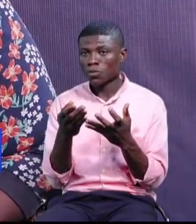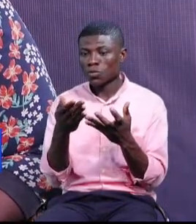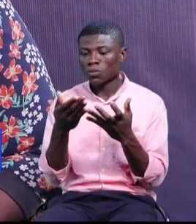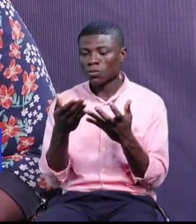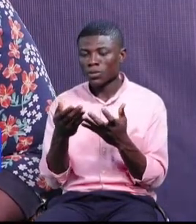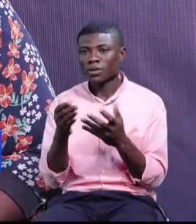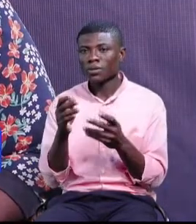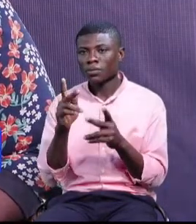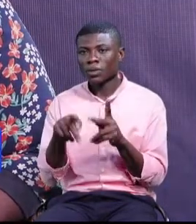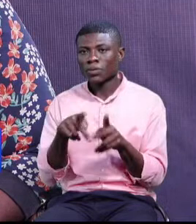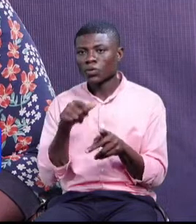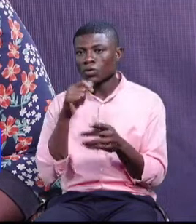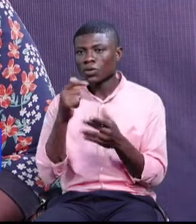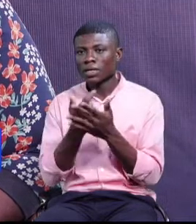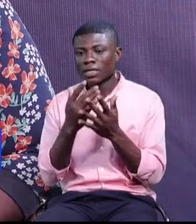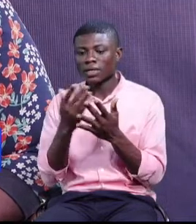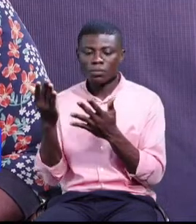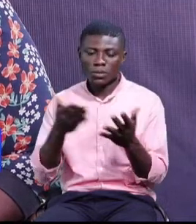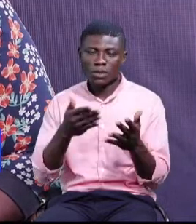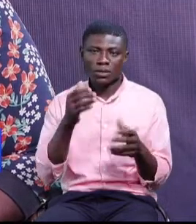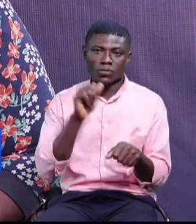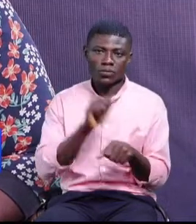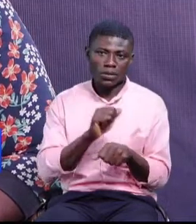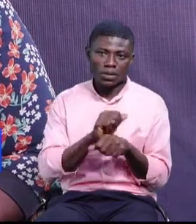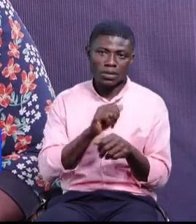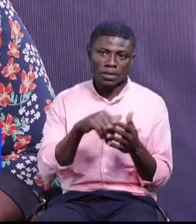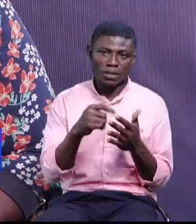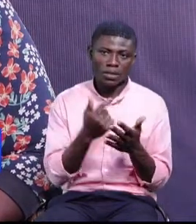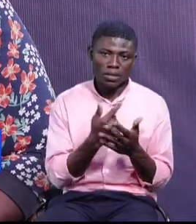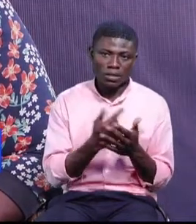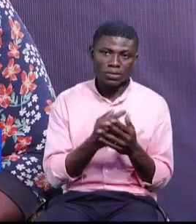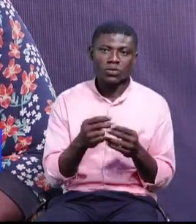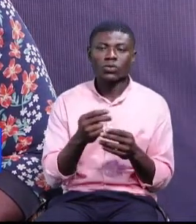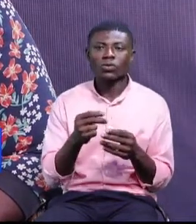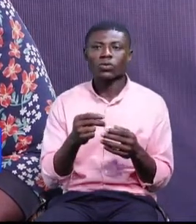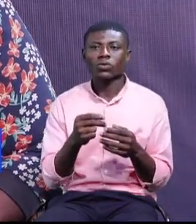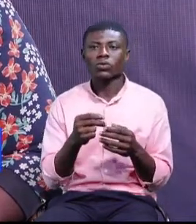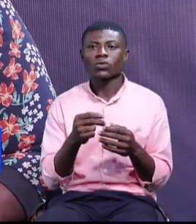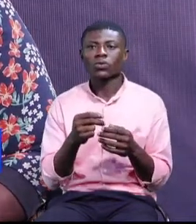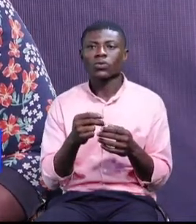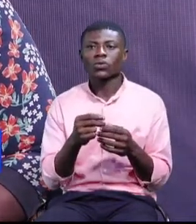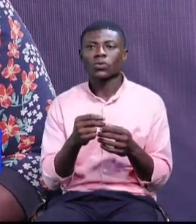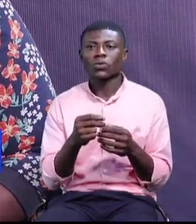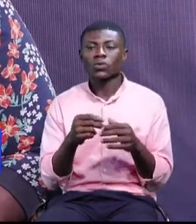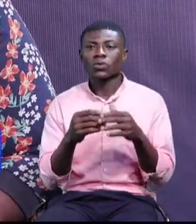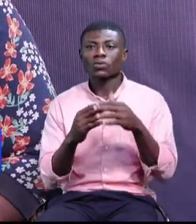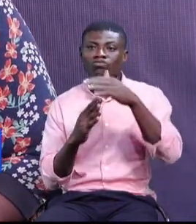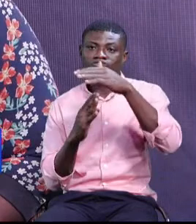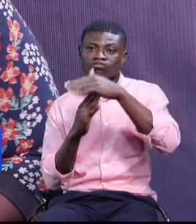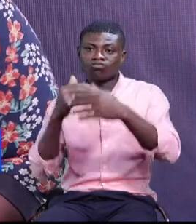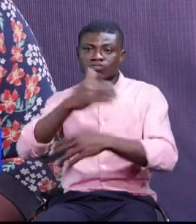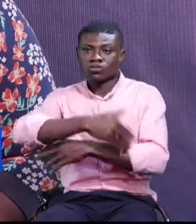non-Ghanaians to work in Ghana, you know, the Immigration Service Act is there, and you must comply.